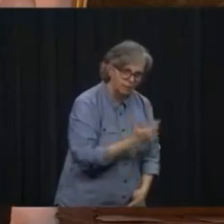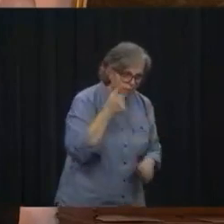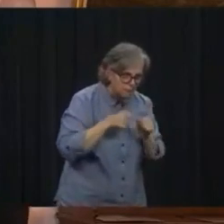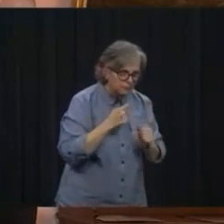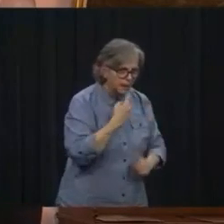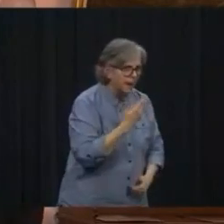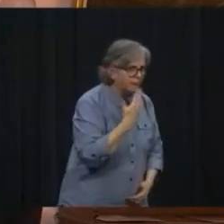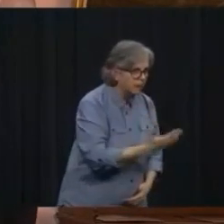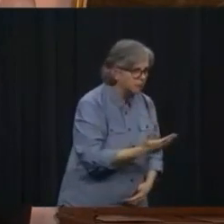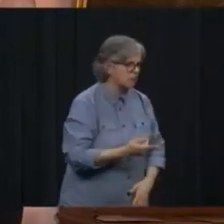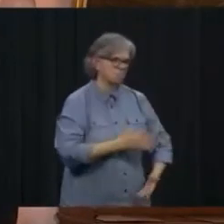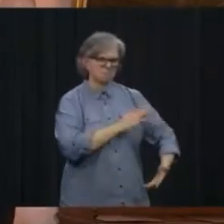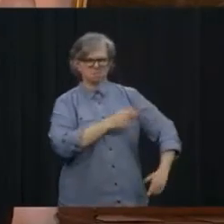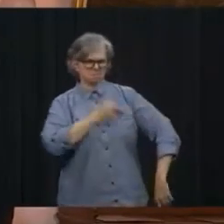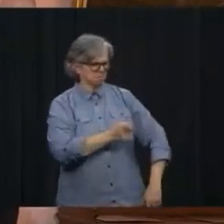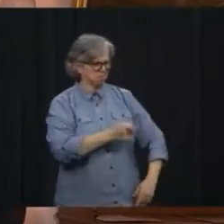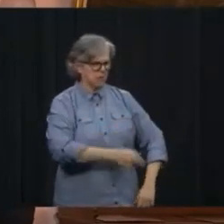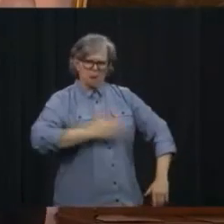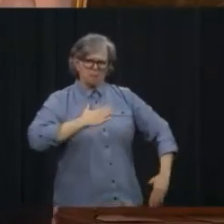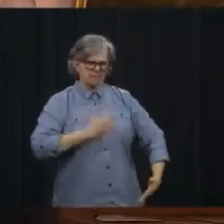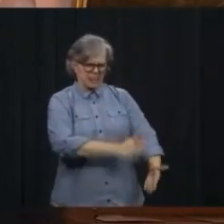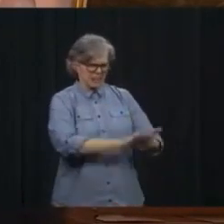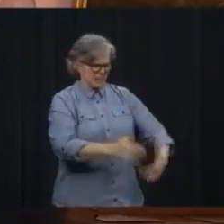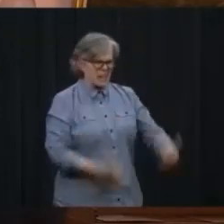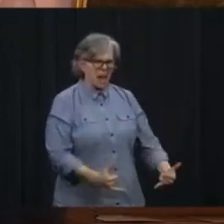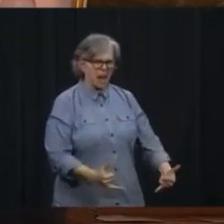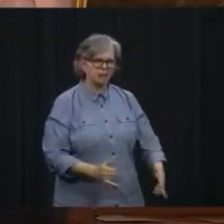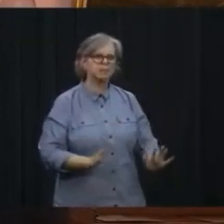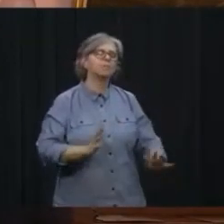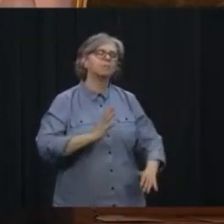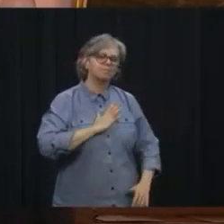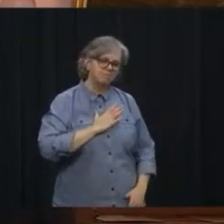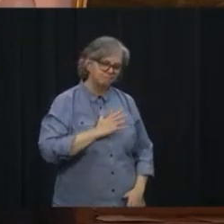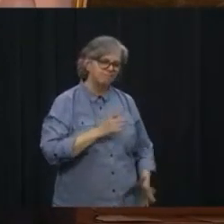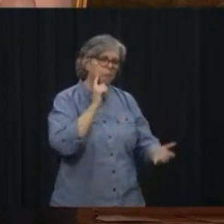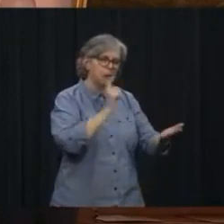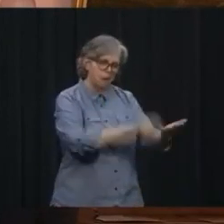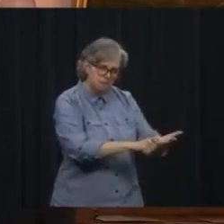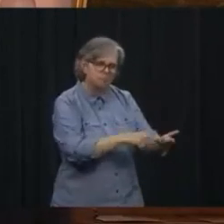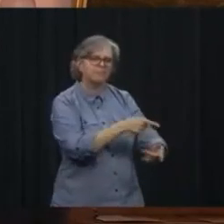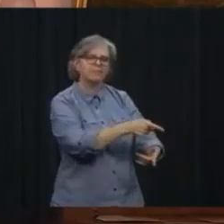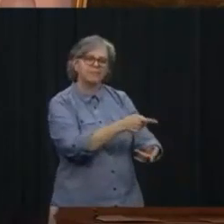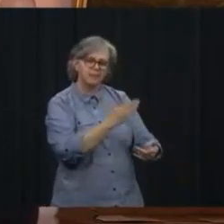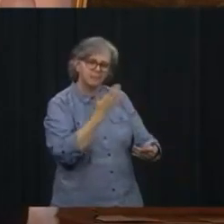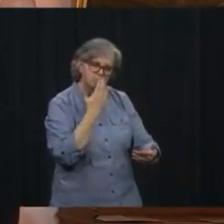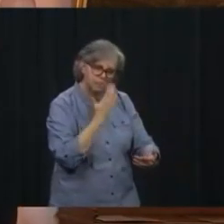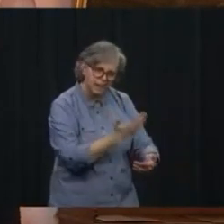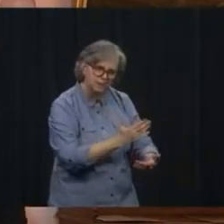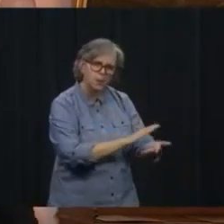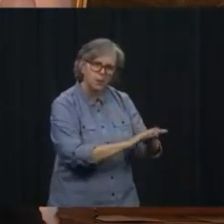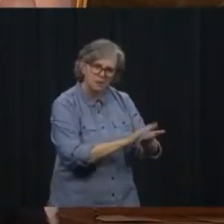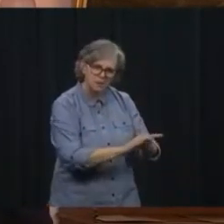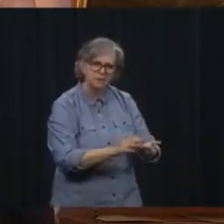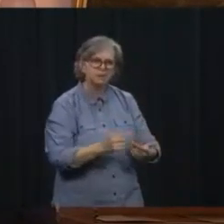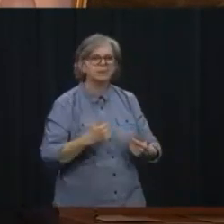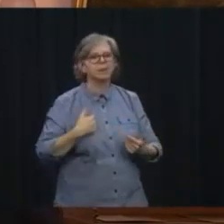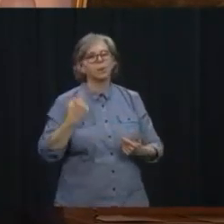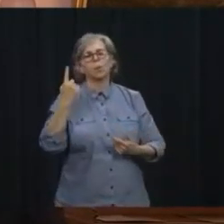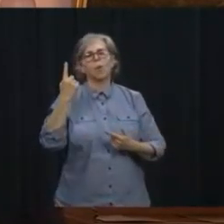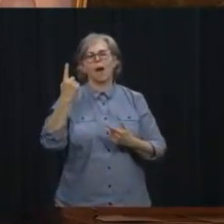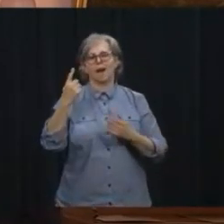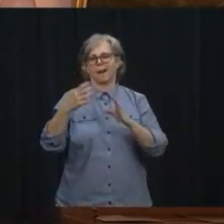there, and we need to make sure that we're monitoring what our kids are watching, what they're hearing, and what they're reading as